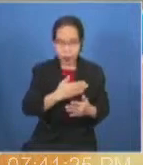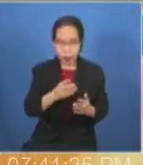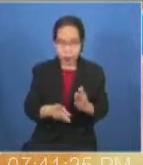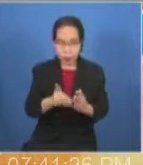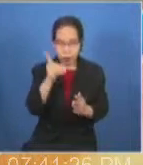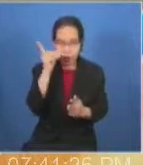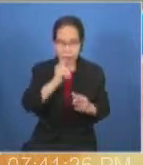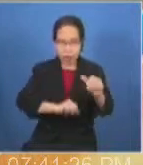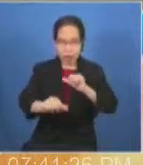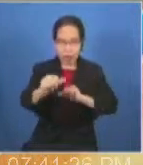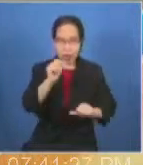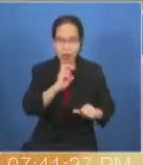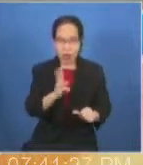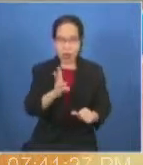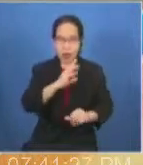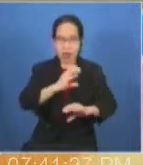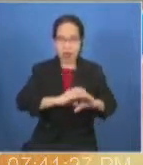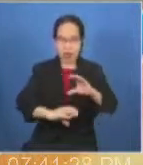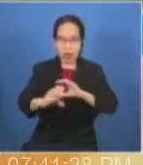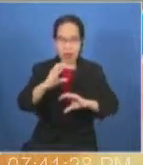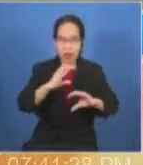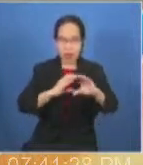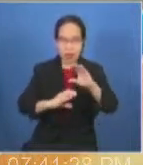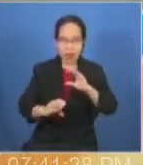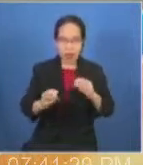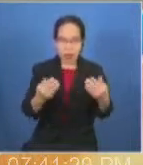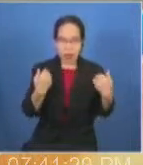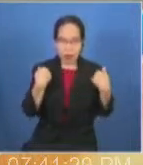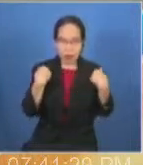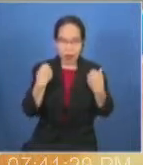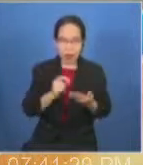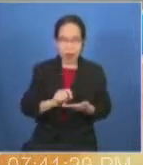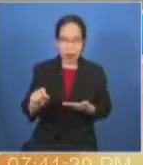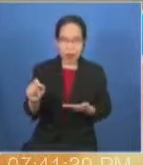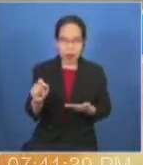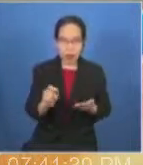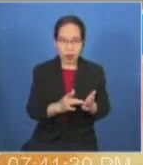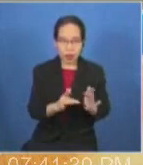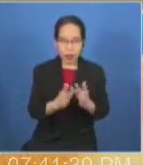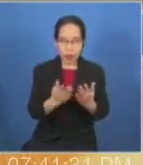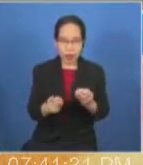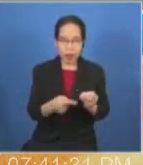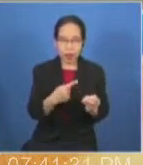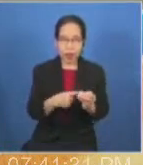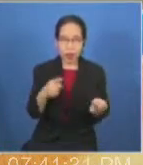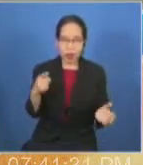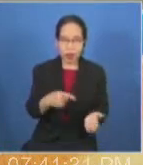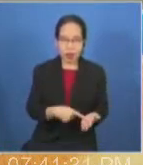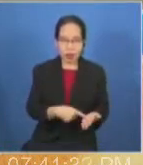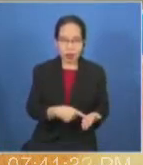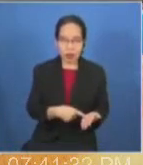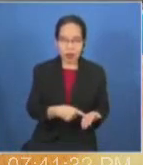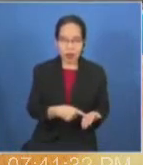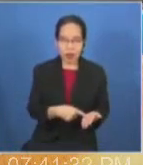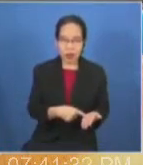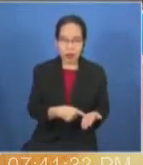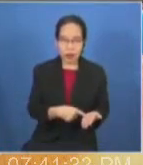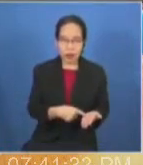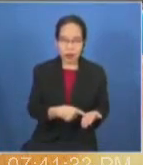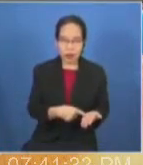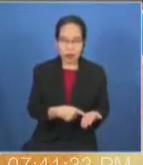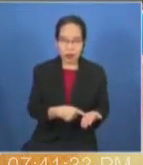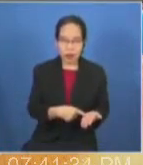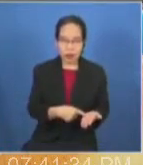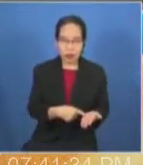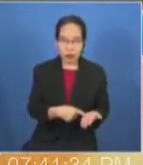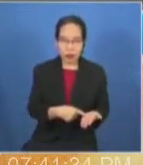know that even before science discovered the water cycle, there was already something written